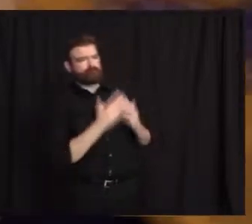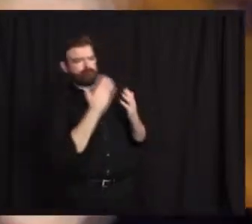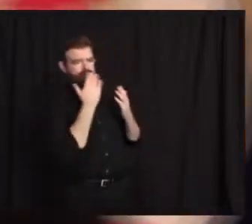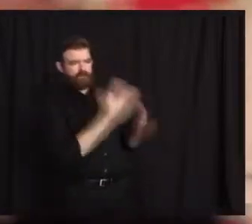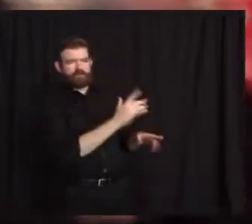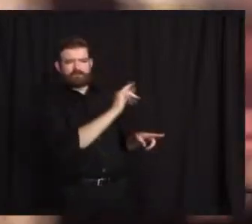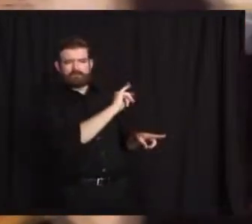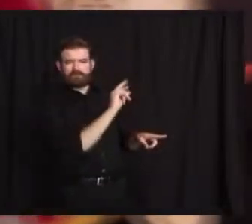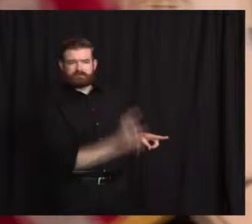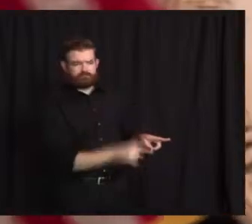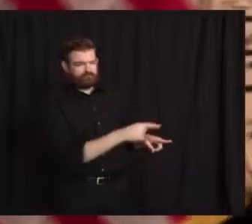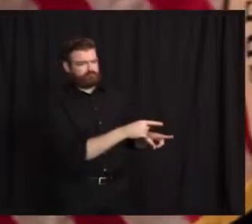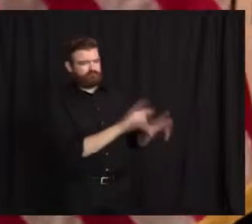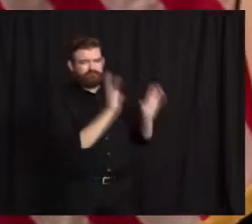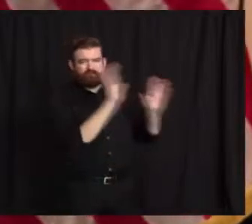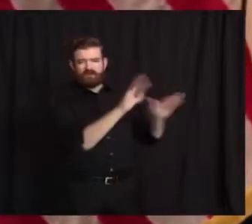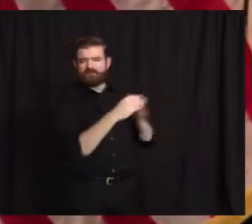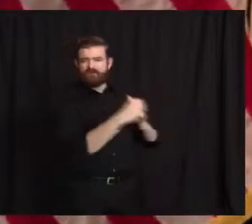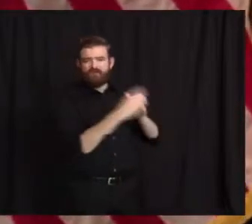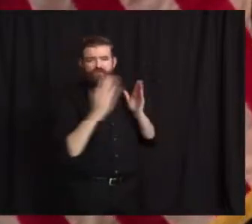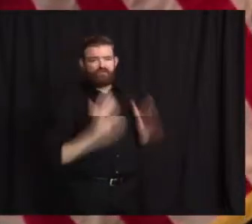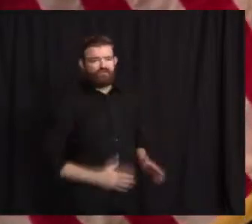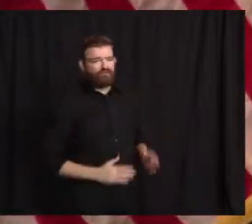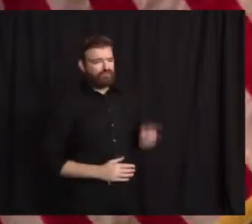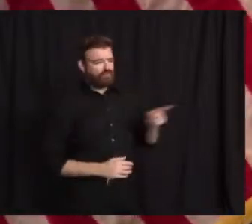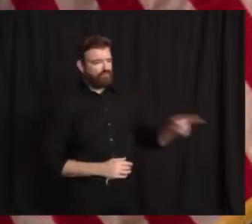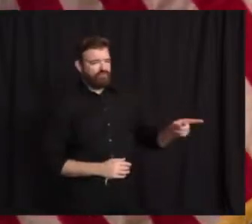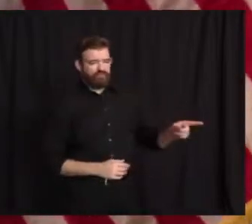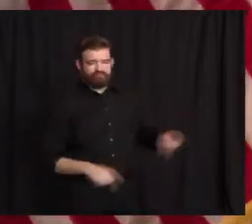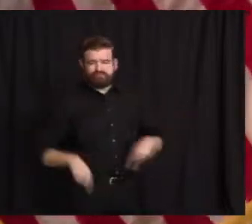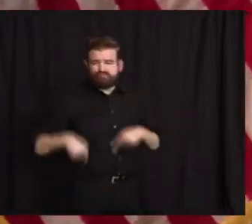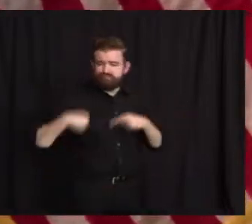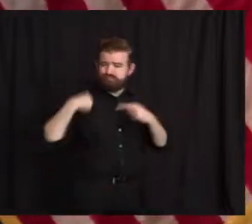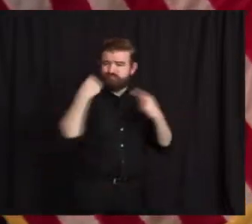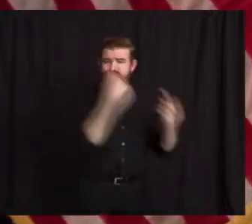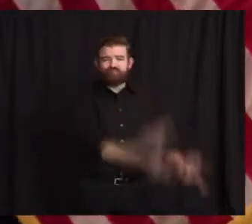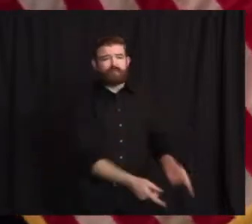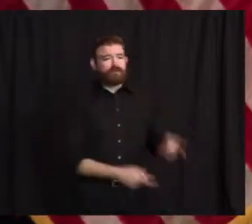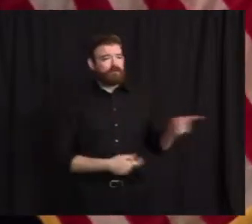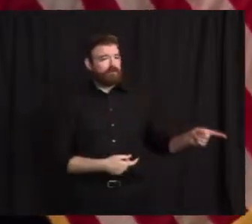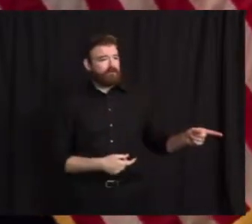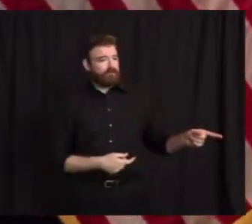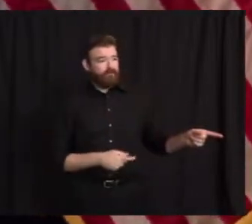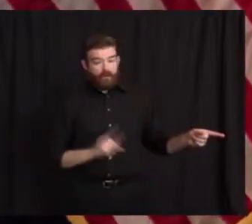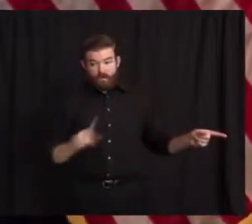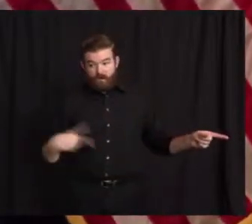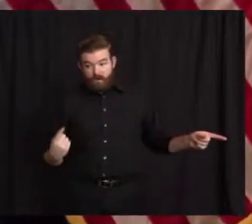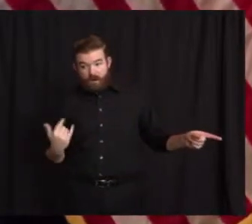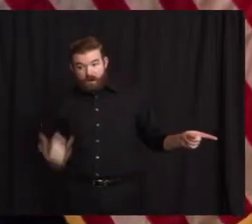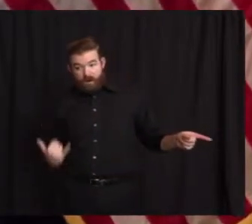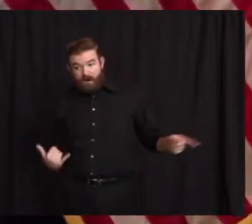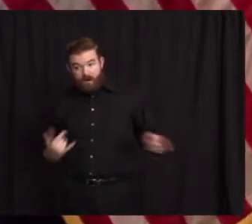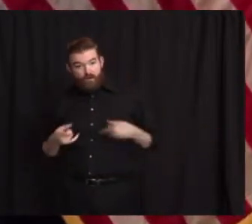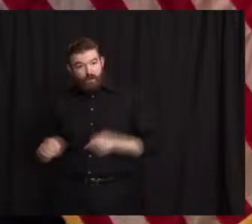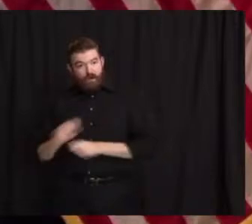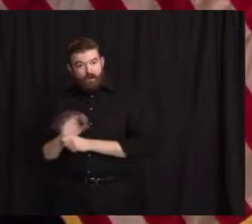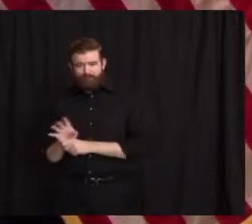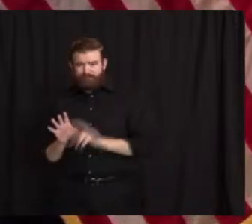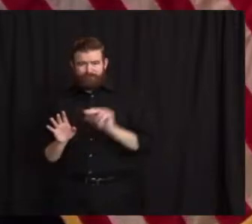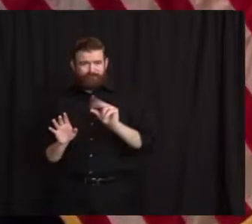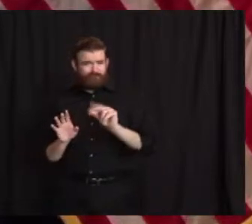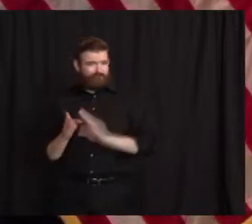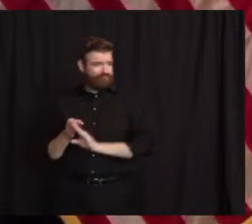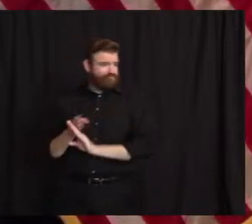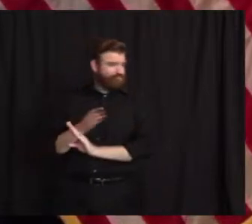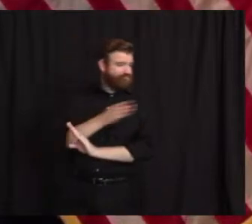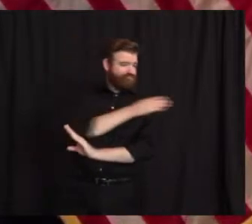peace and at war. And this is a lot harder than in peacetime, I can say. And we inherited, part of the reason